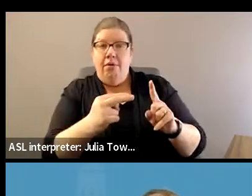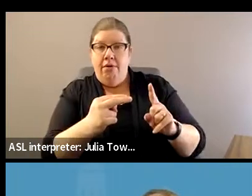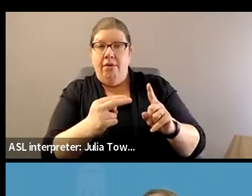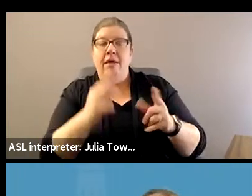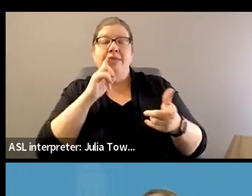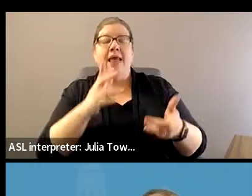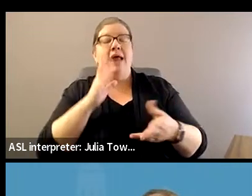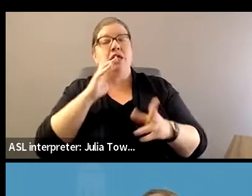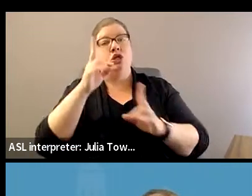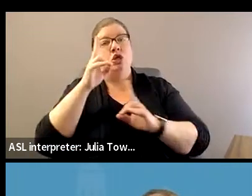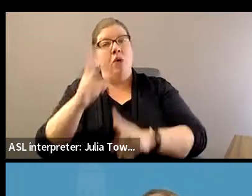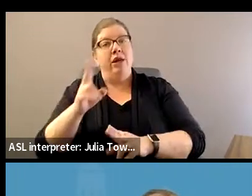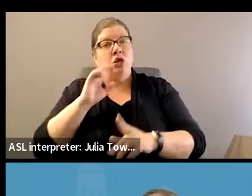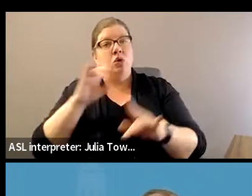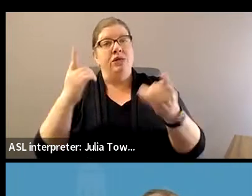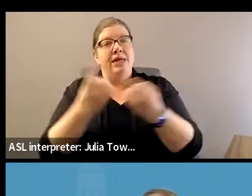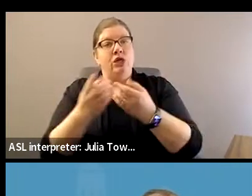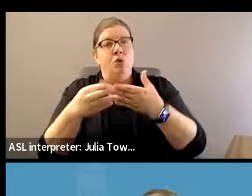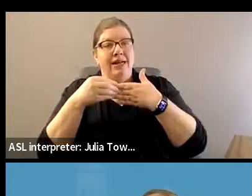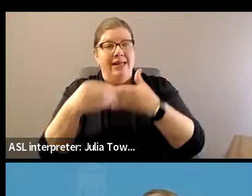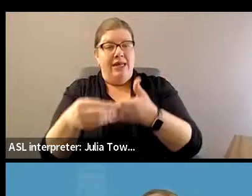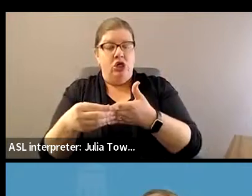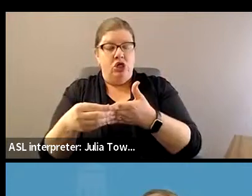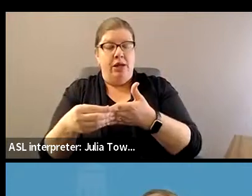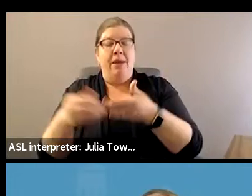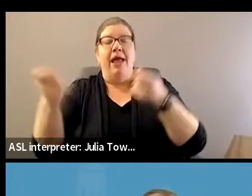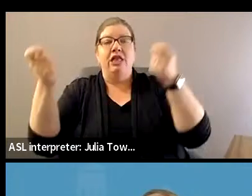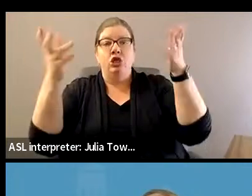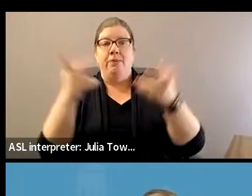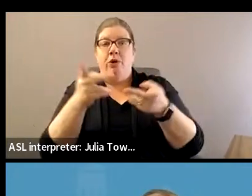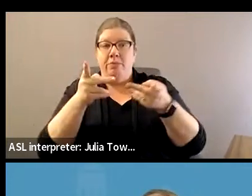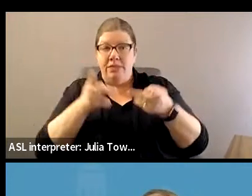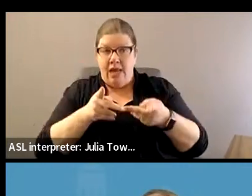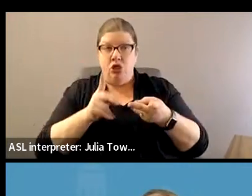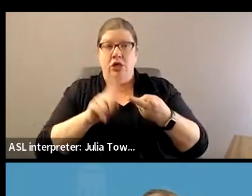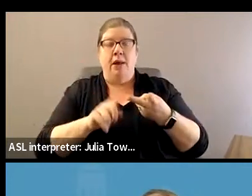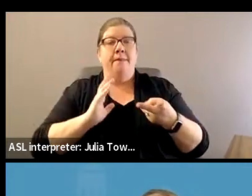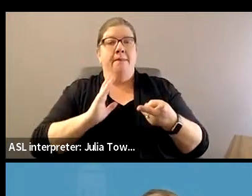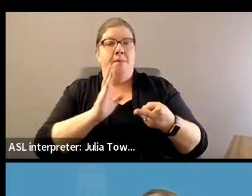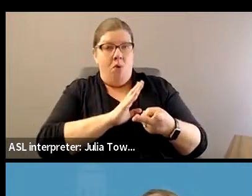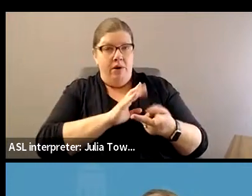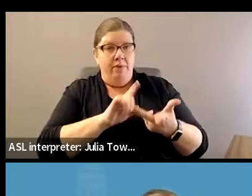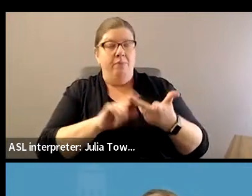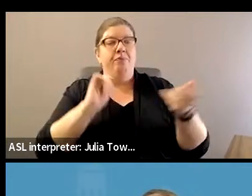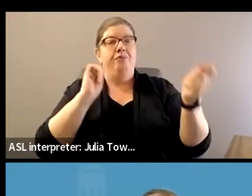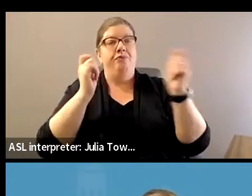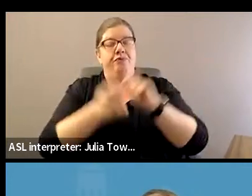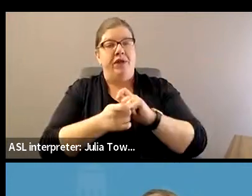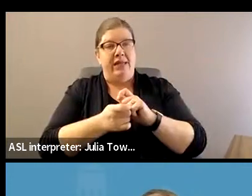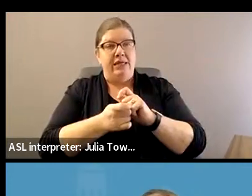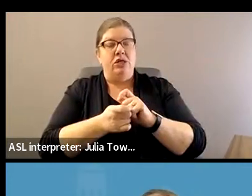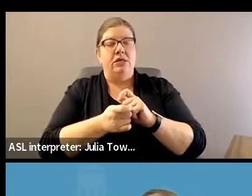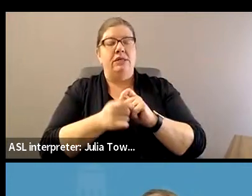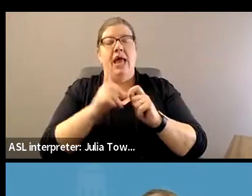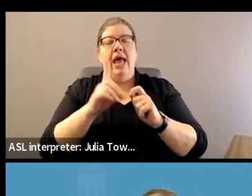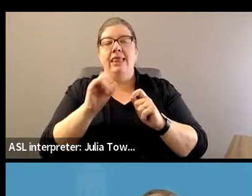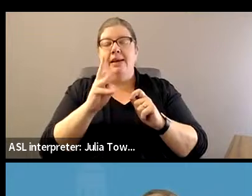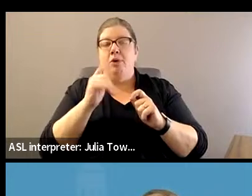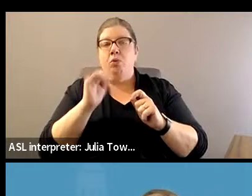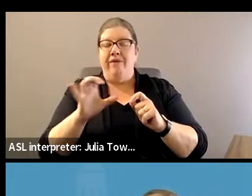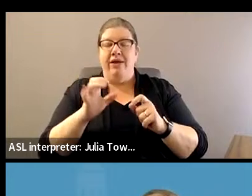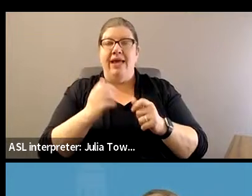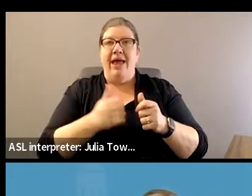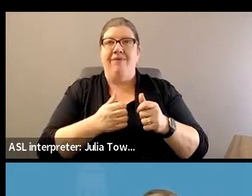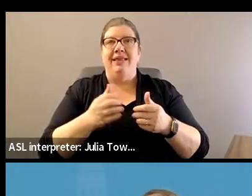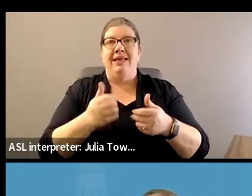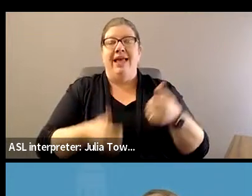largely credited to district leadership at the superintendent position, board, and the changes in demographics of executive leadership in the